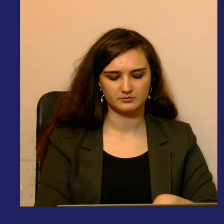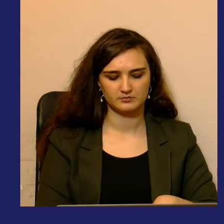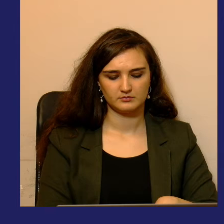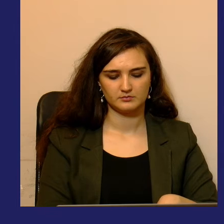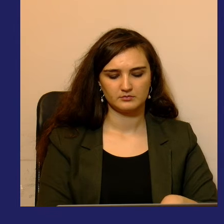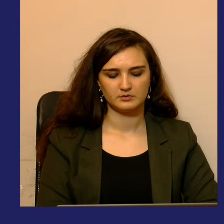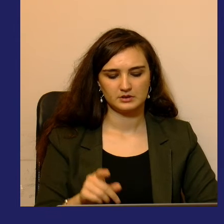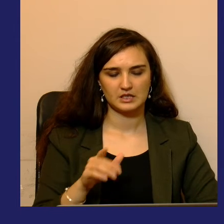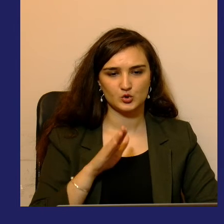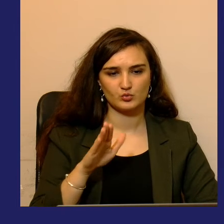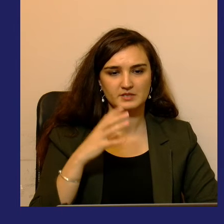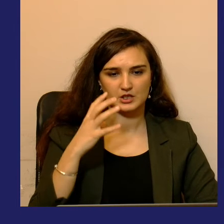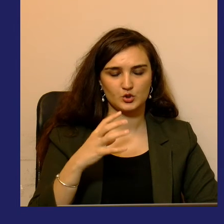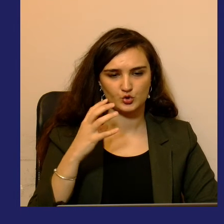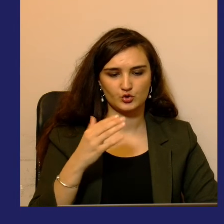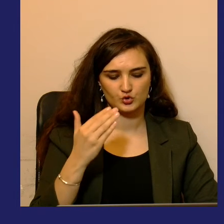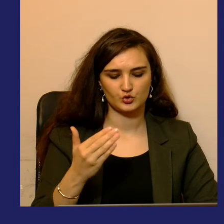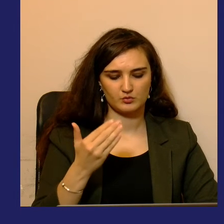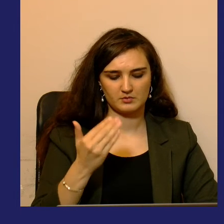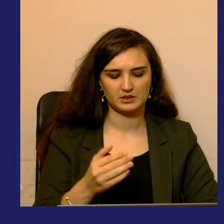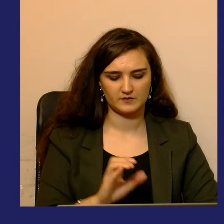Thank you. That's really helpful.